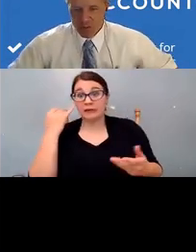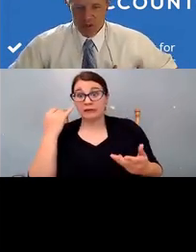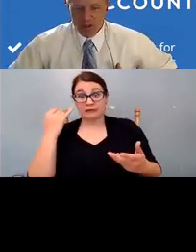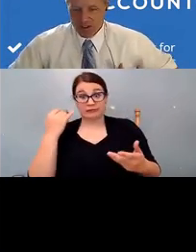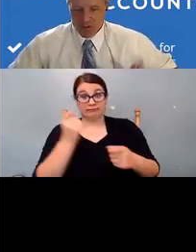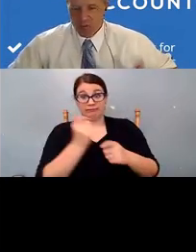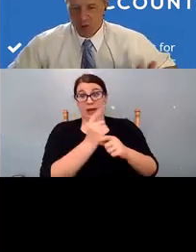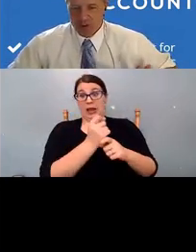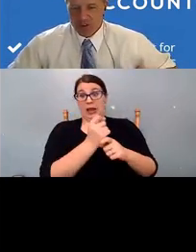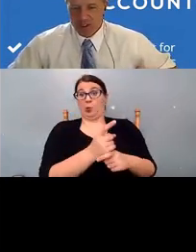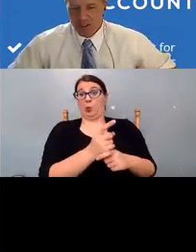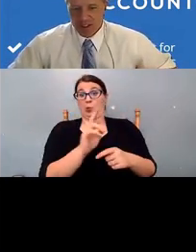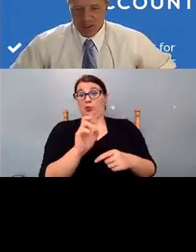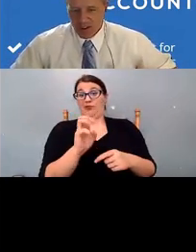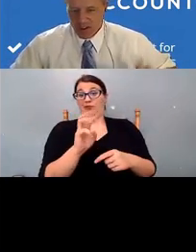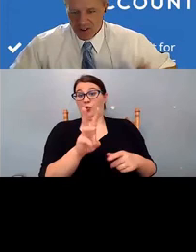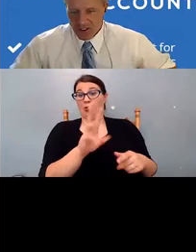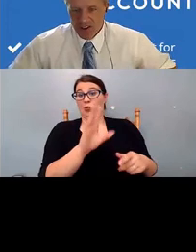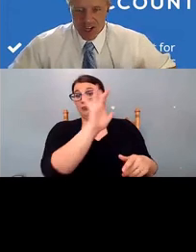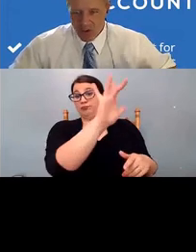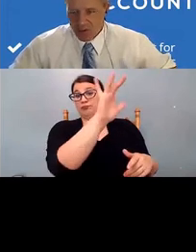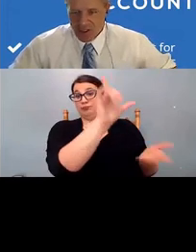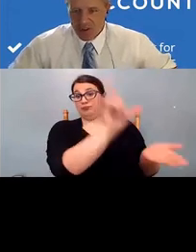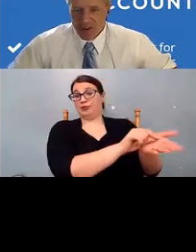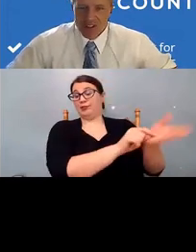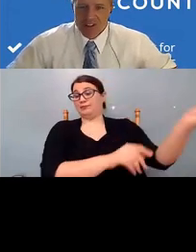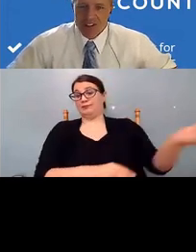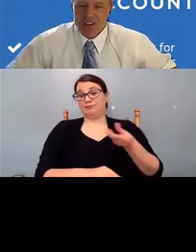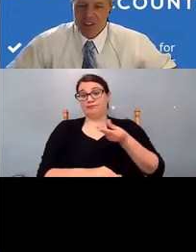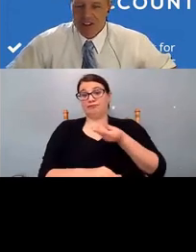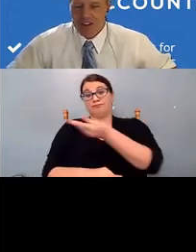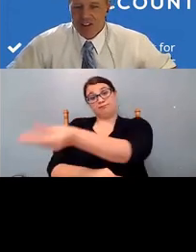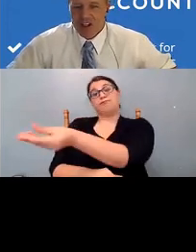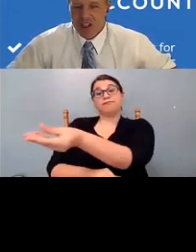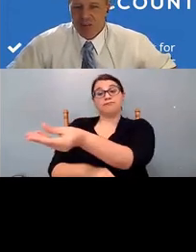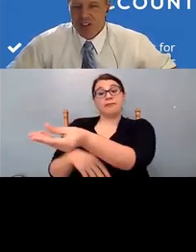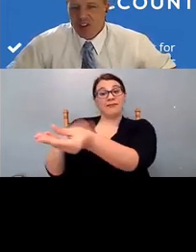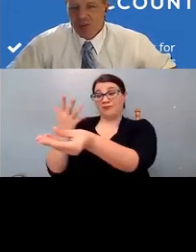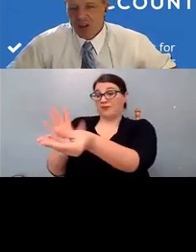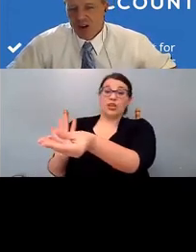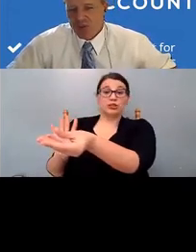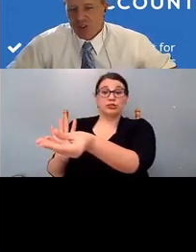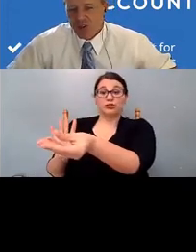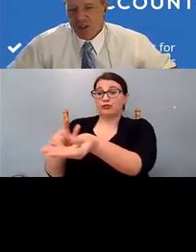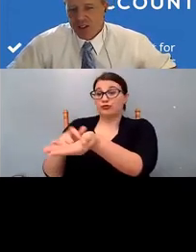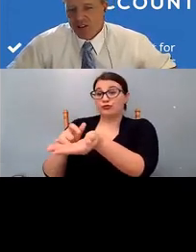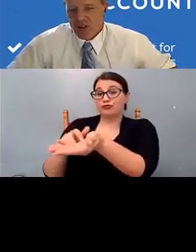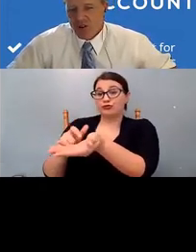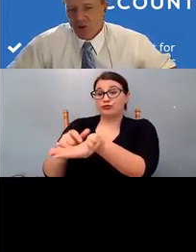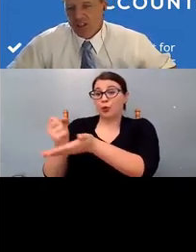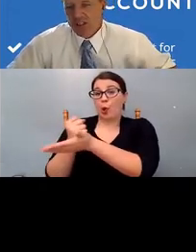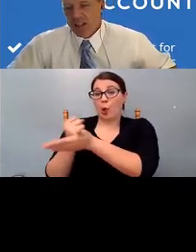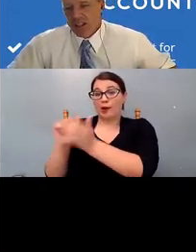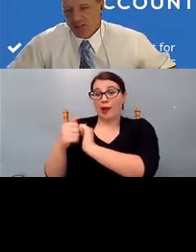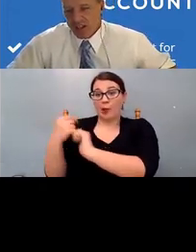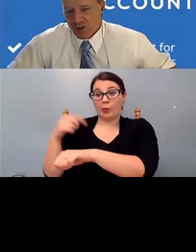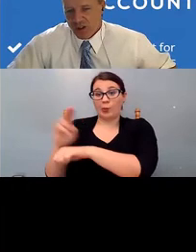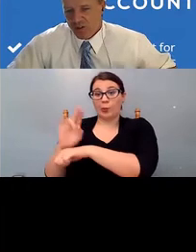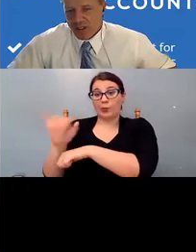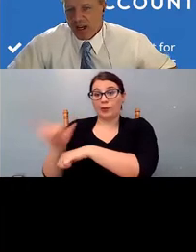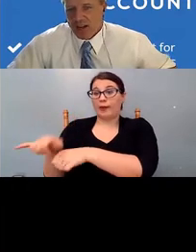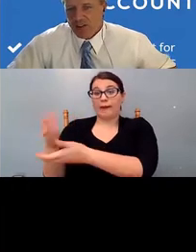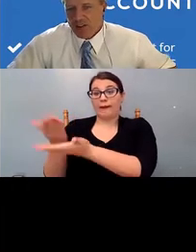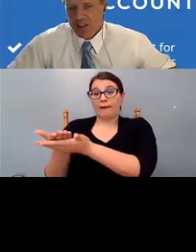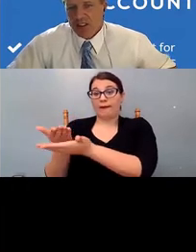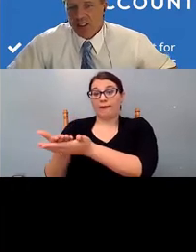able to just print out this report and say, here's how we've been using this card, or this is the documentation around how we've been spending and so forth, if that should